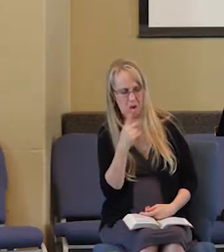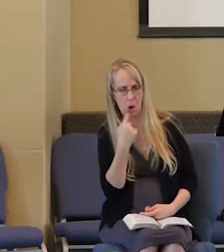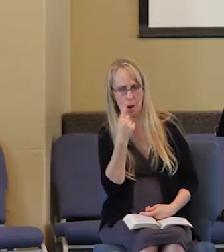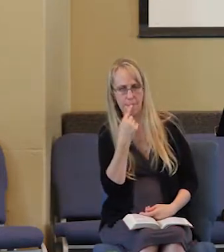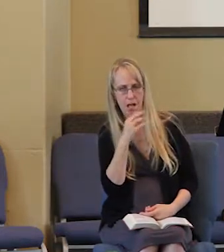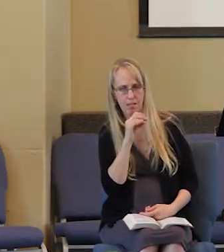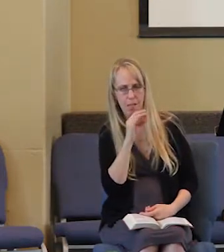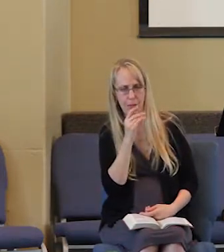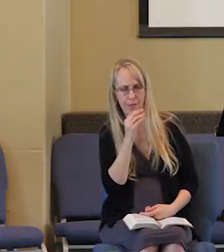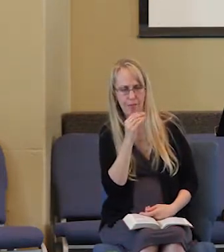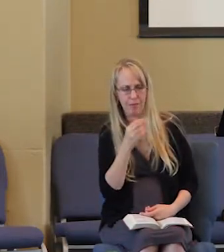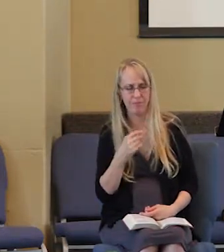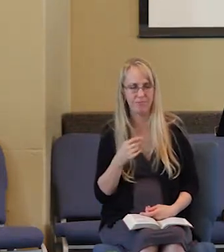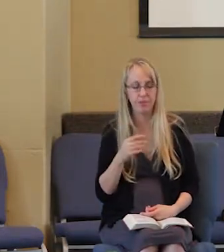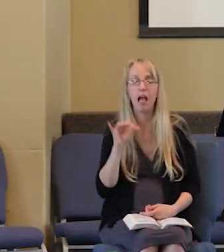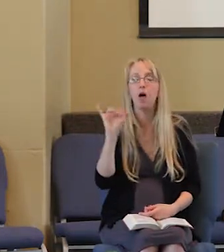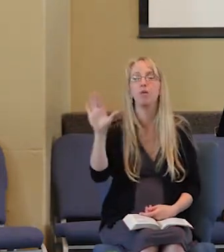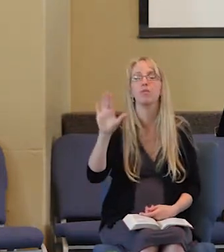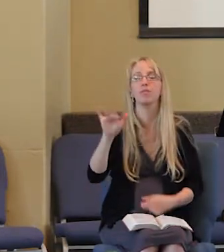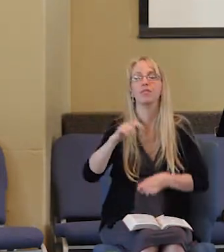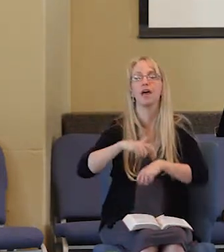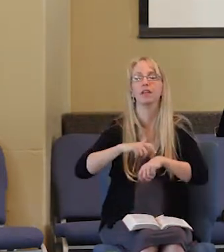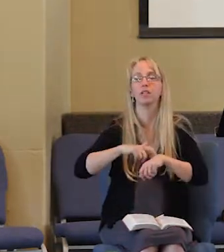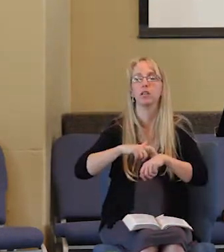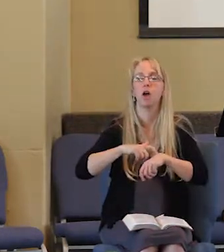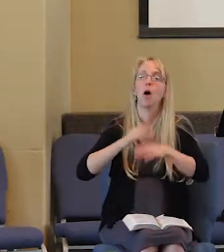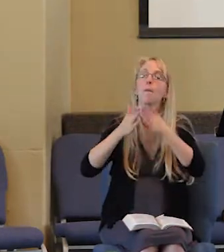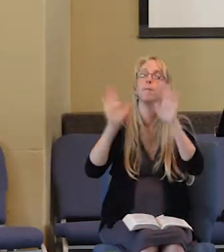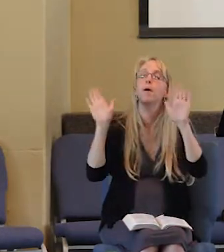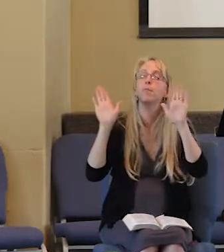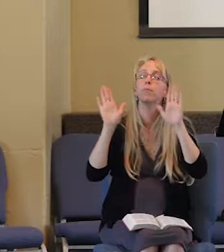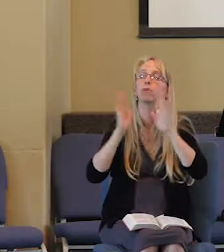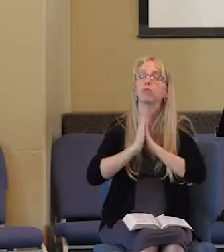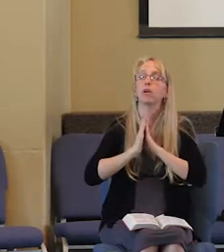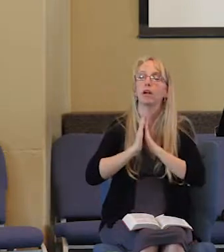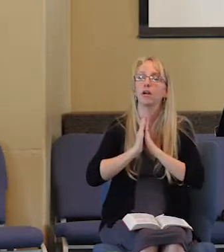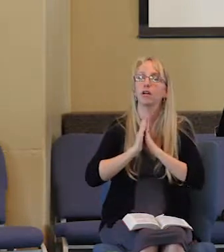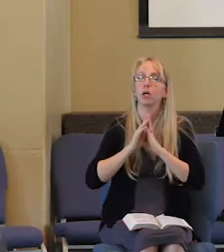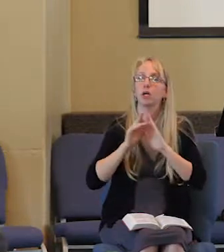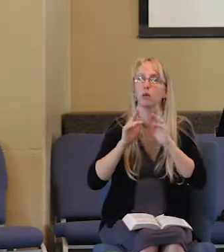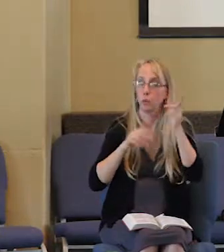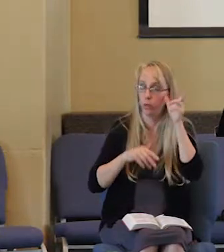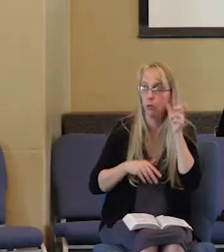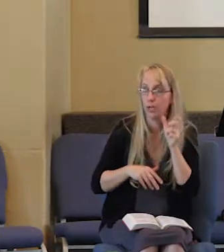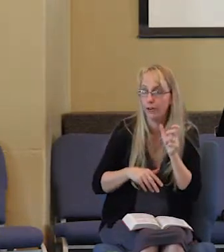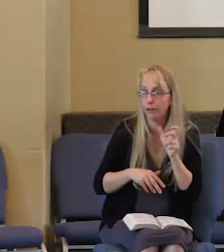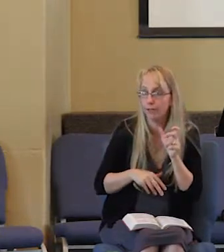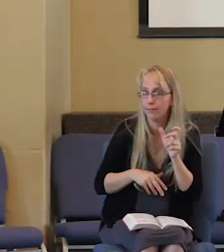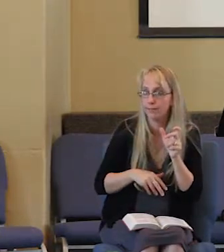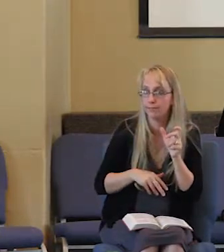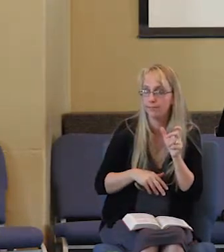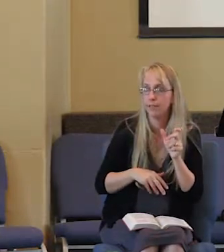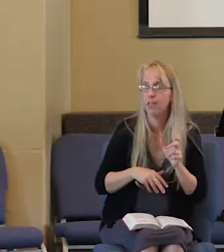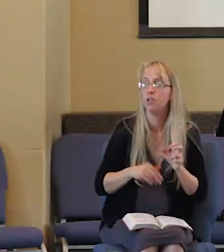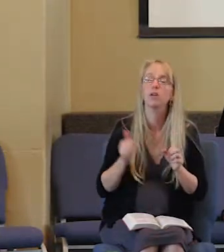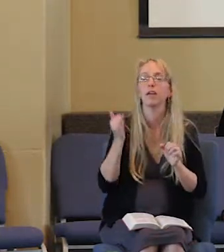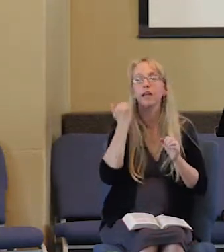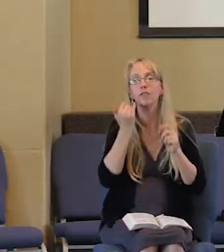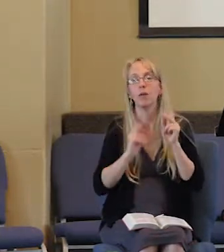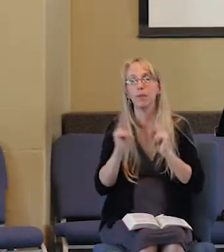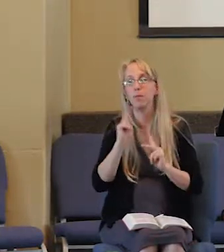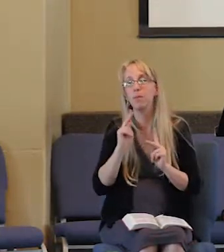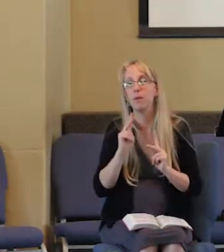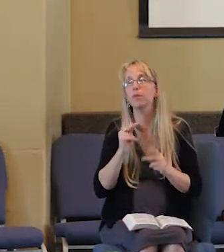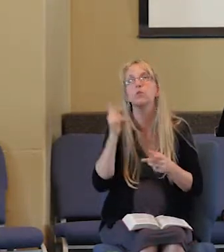her mouth. Now, in that day and age, most of the public prayer was audible. And so if there were